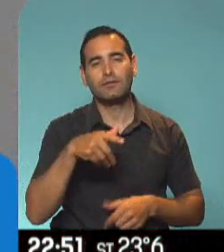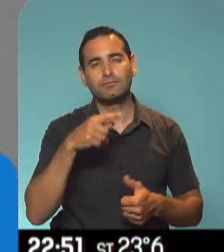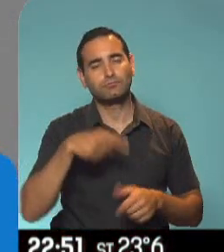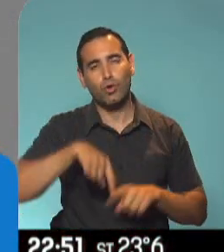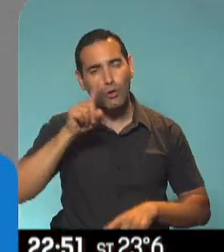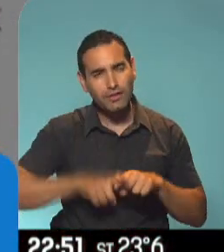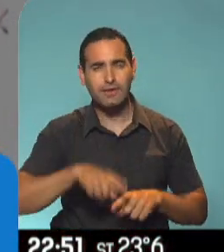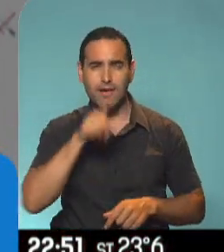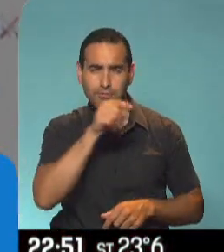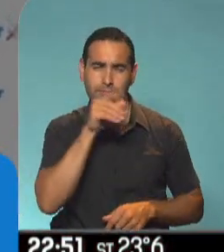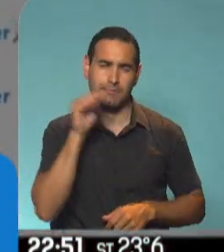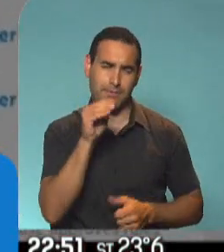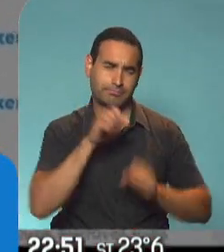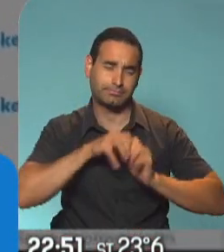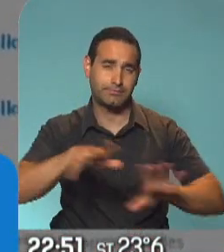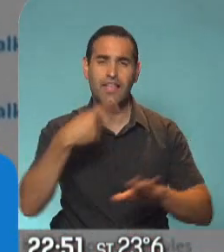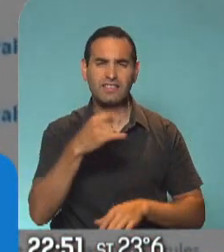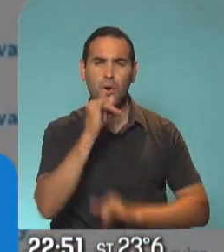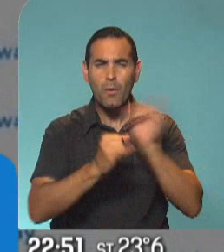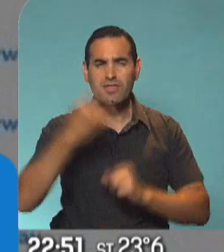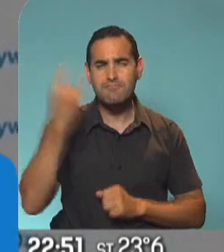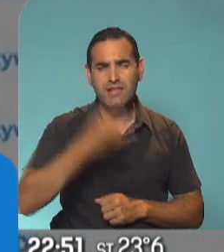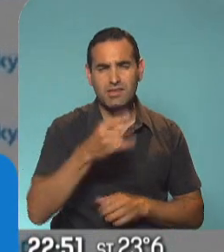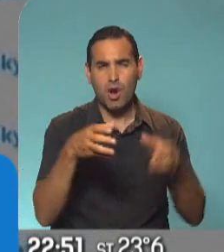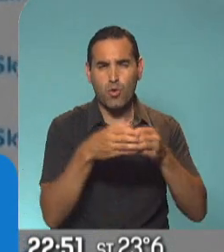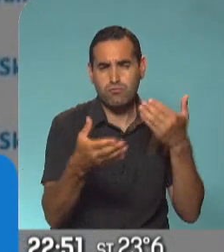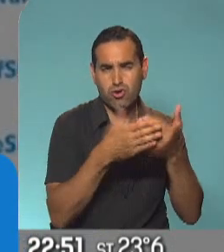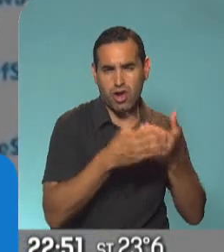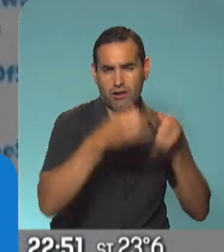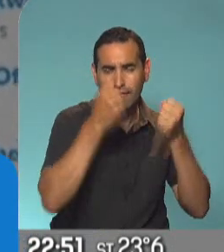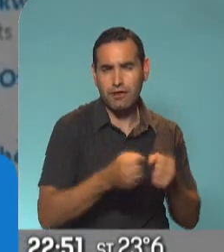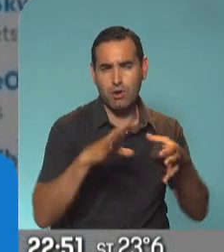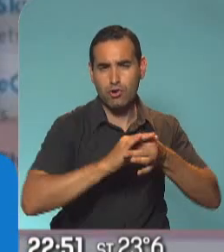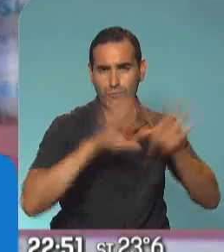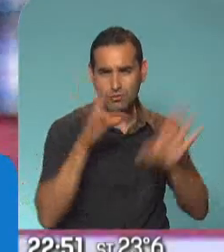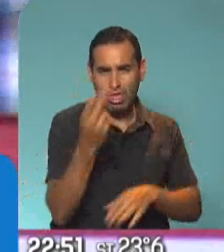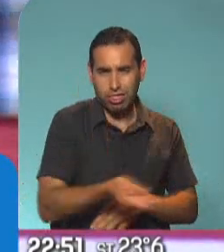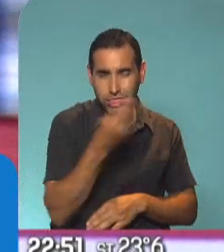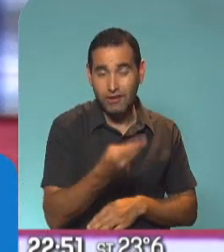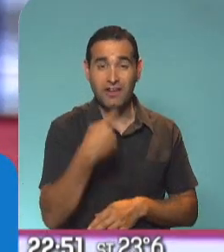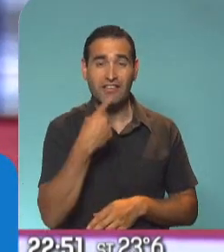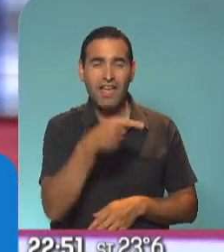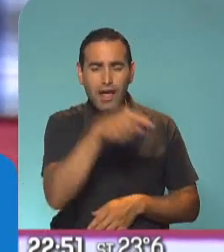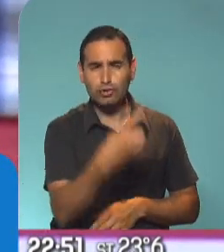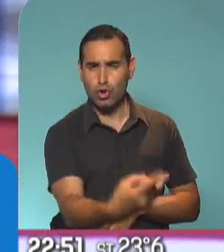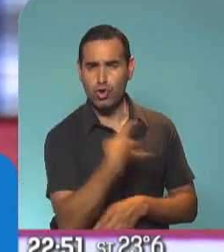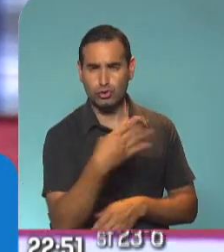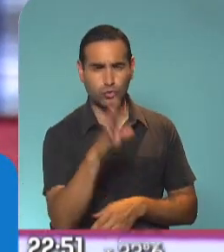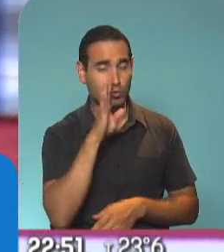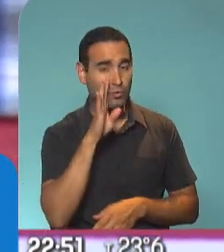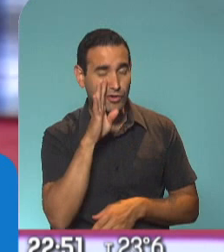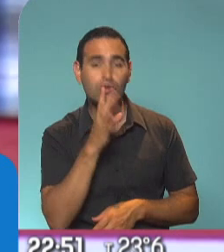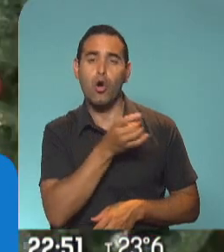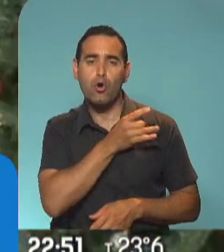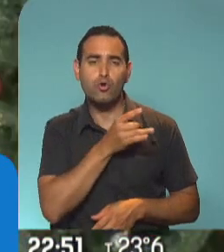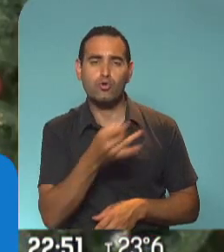una catarata de tweets. Son mentiras atroces de la izquierda radical, demócratas inútiles. Esto es un ataque contra Estados Unidos y